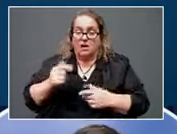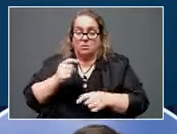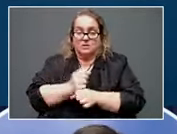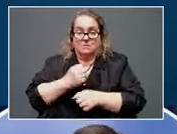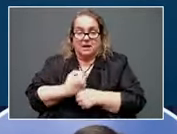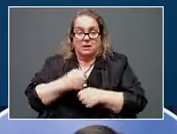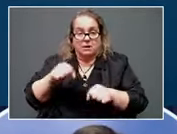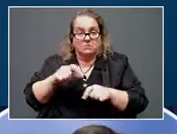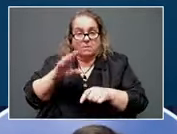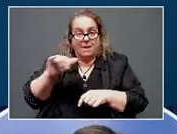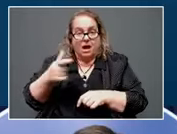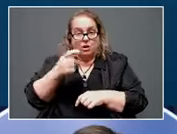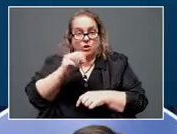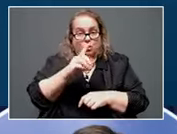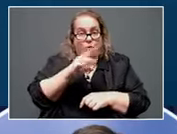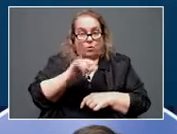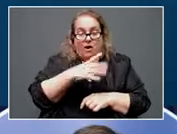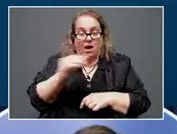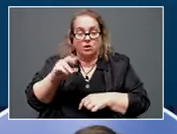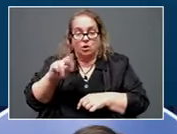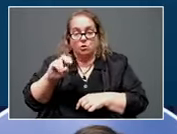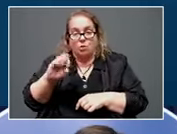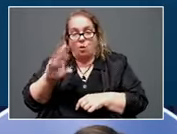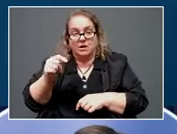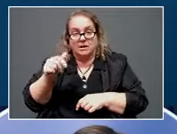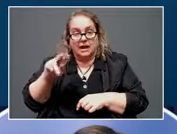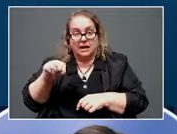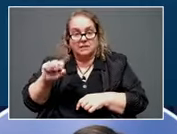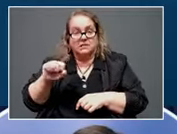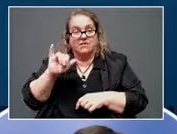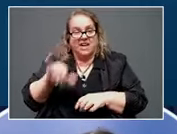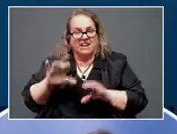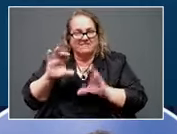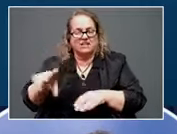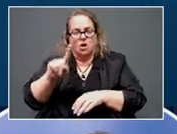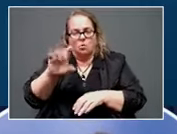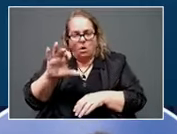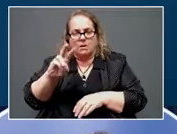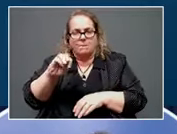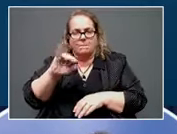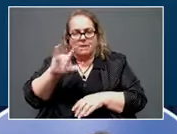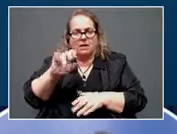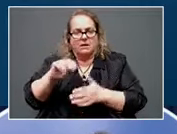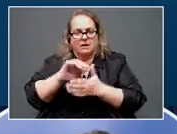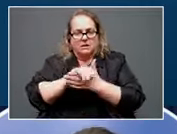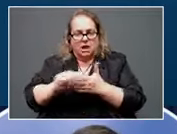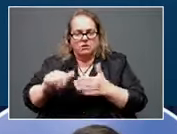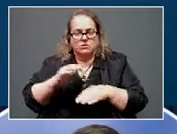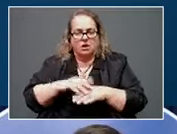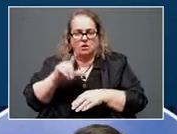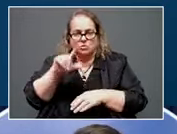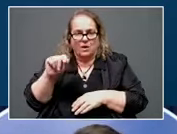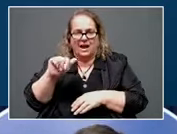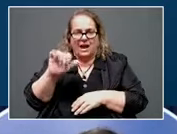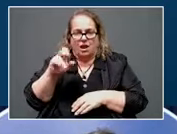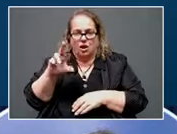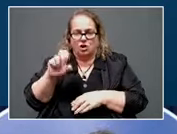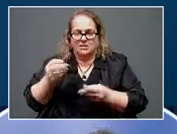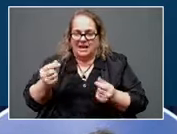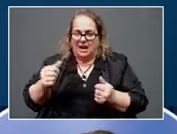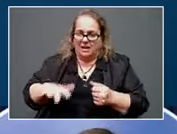Norton, which are investing $100 million on a 20-acre parcel in West Louisville, creating